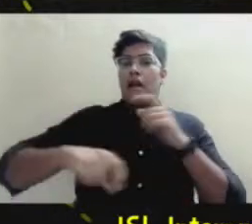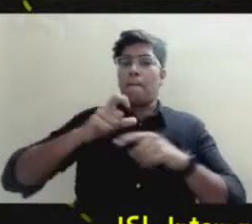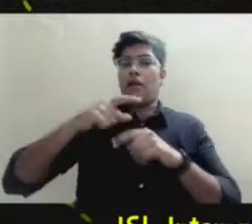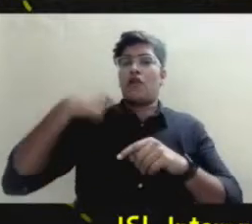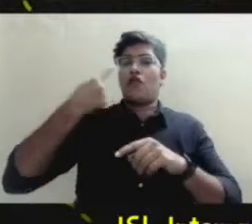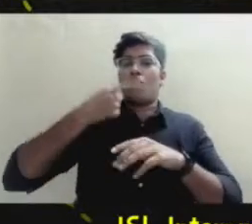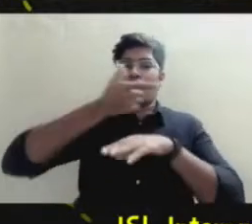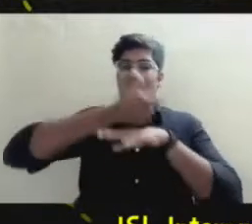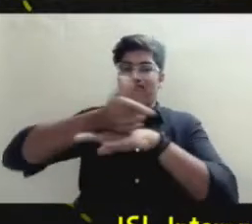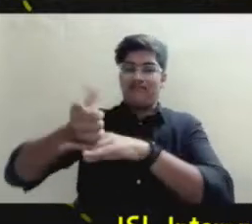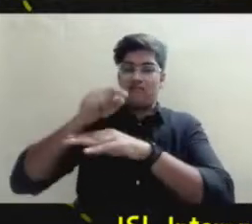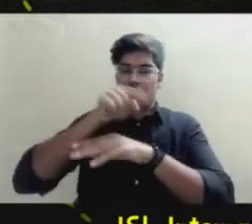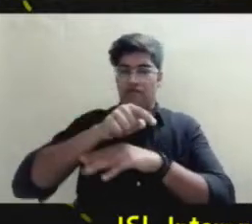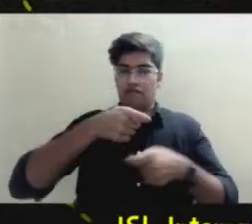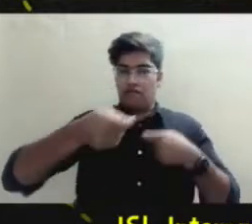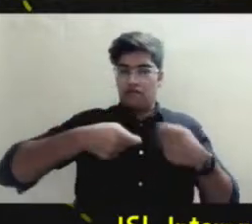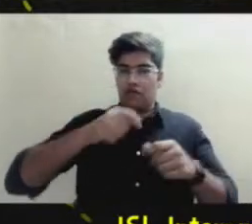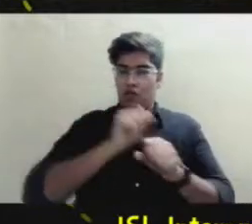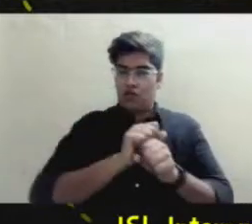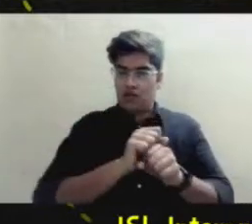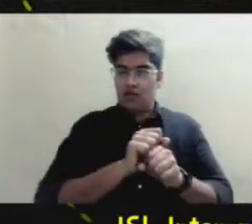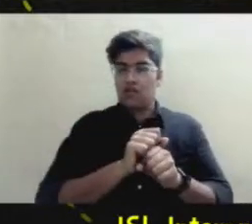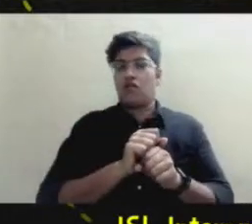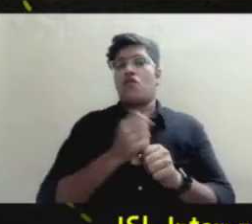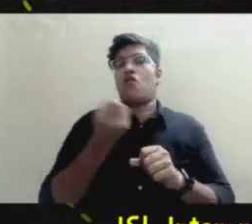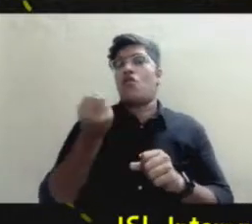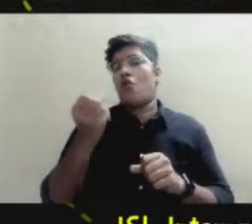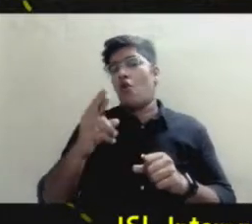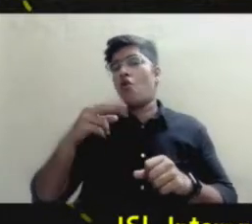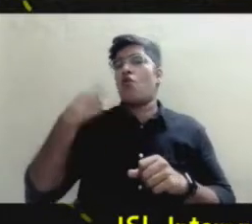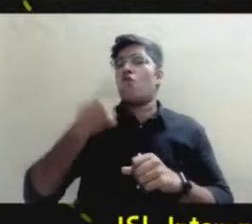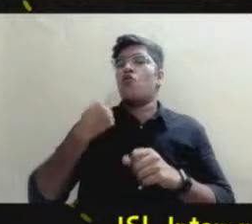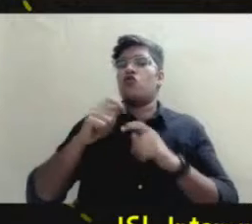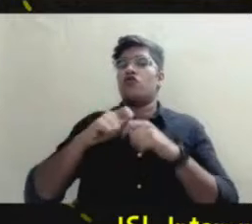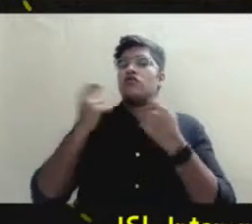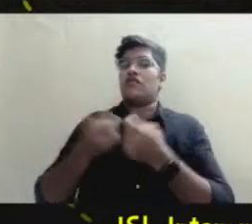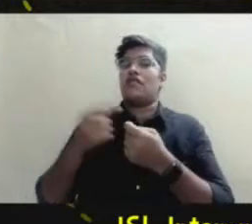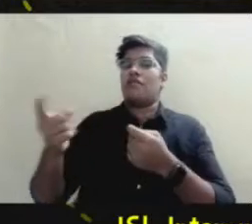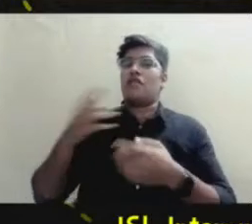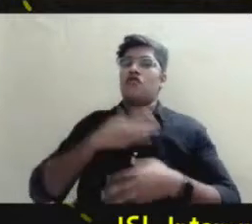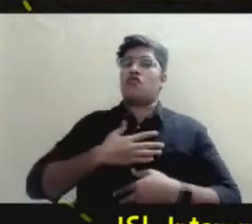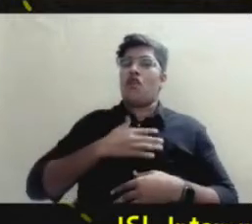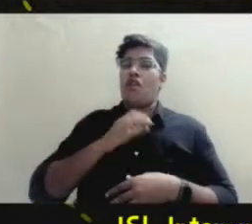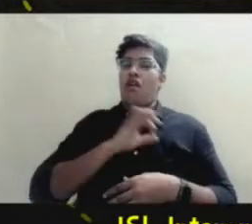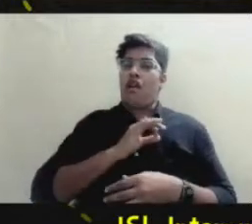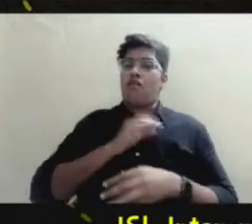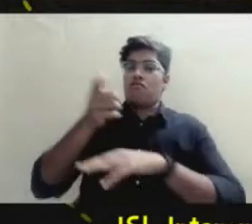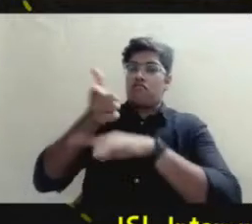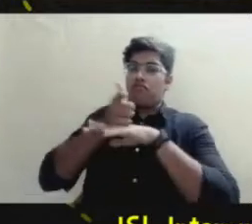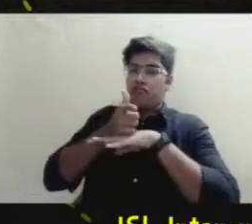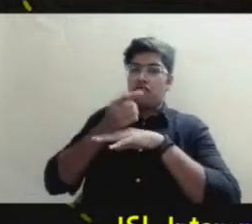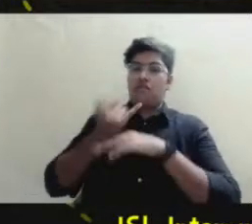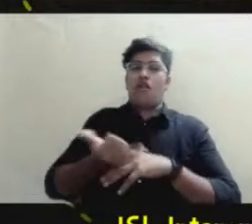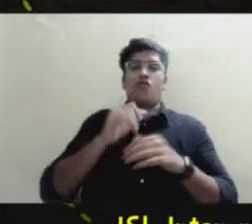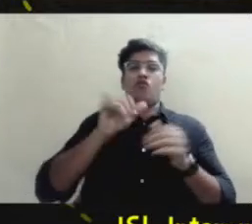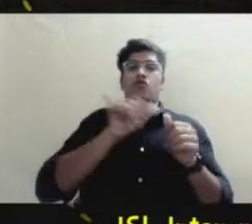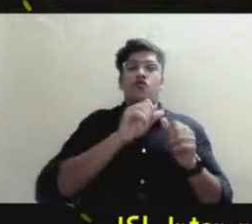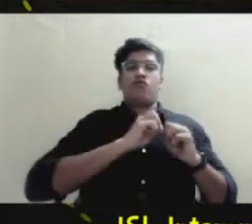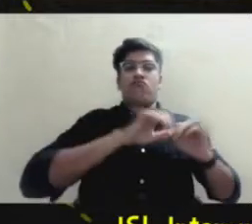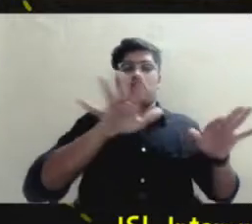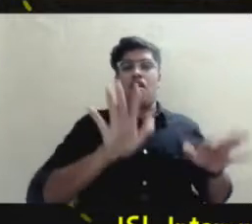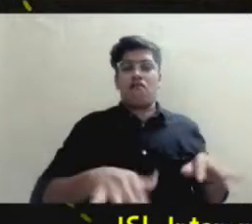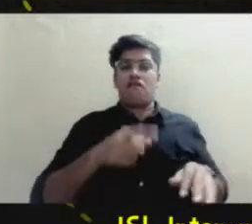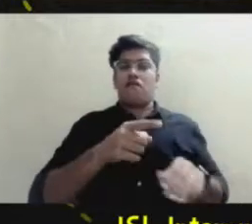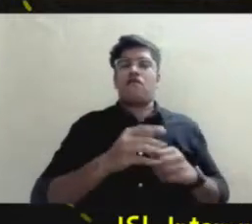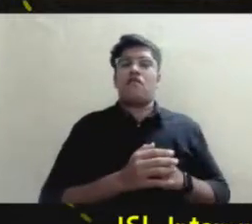really commissioned the project, or then by people who have enjoyed it and recorded it and are sharing it on YouTube. I think there